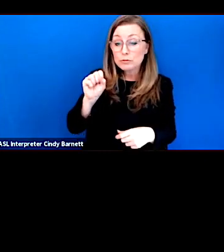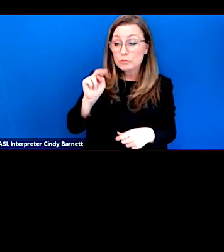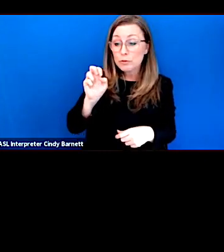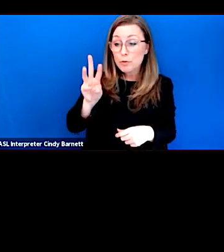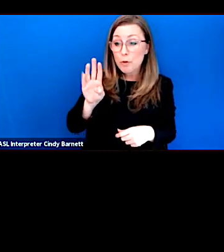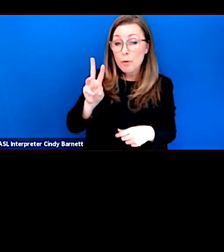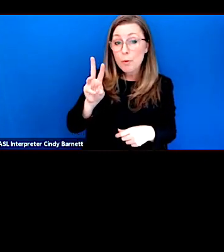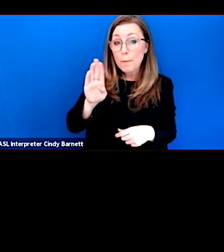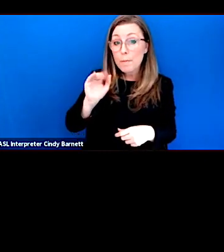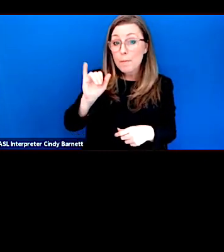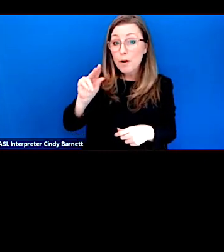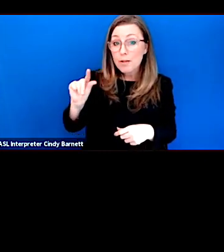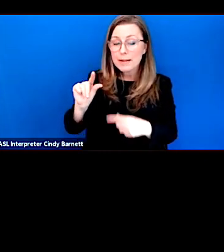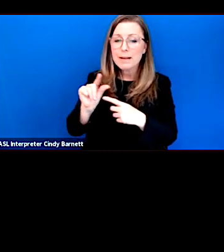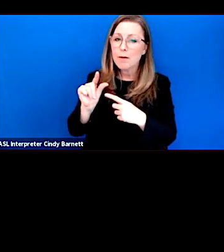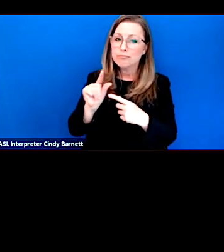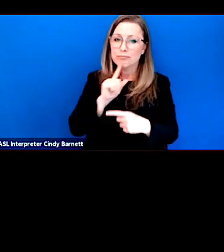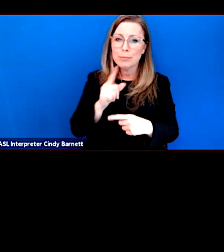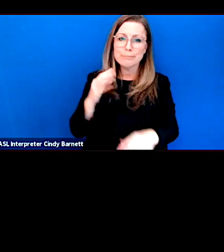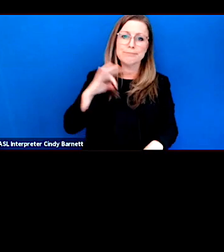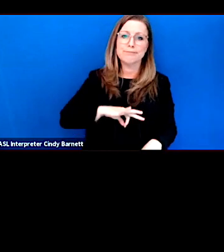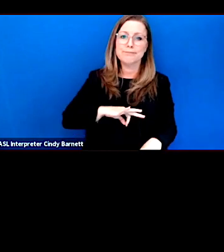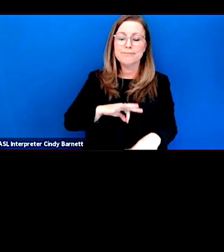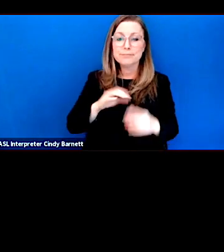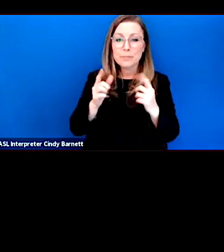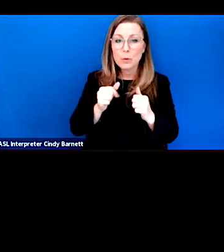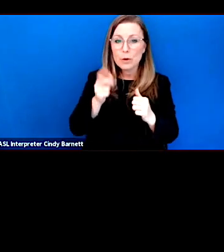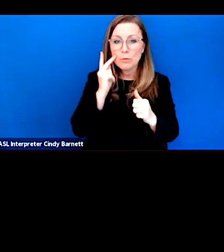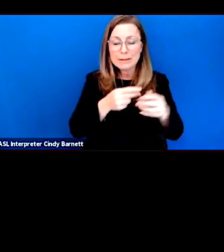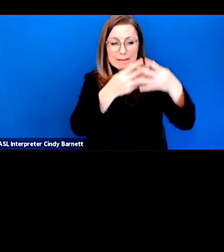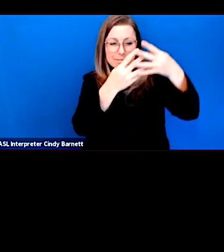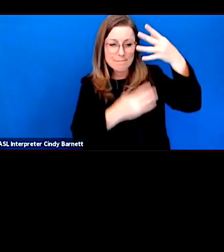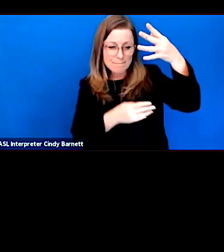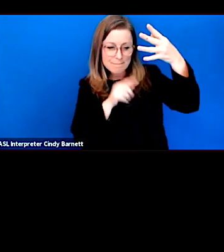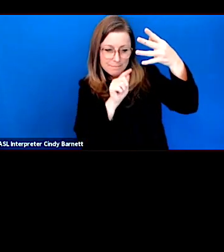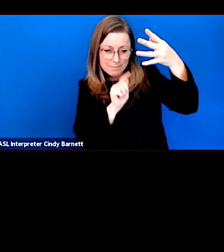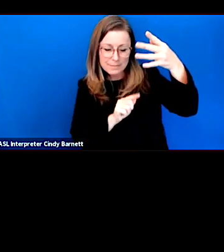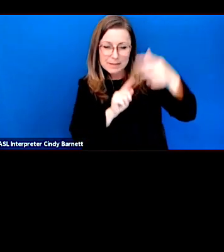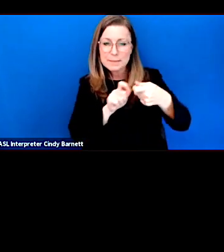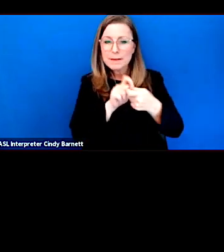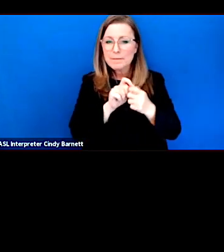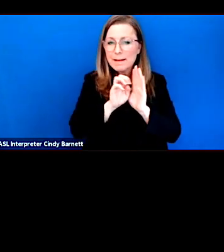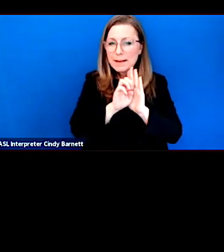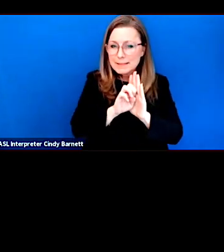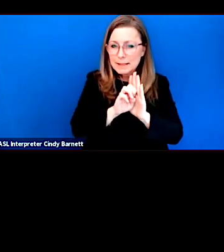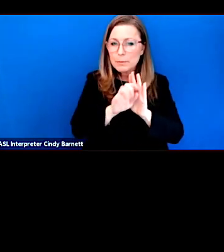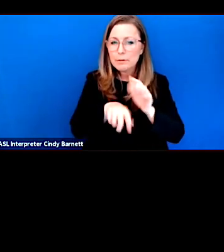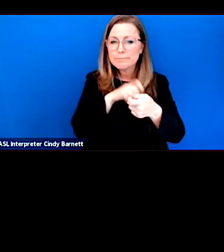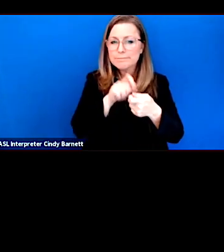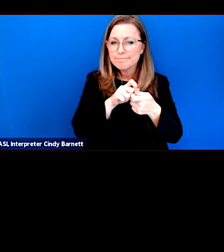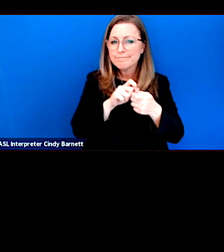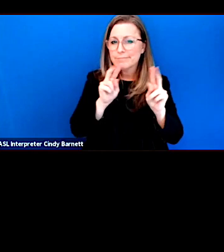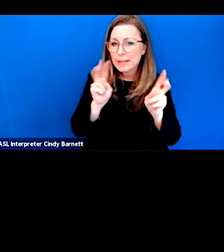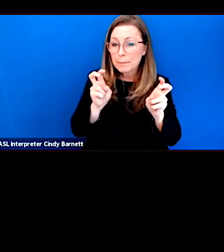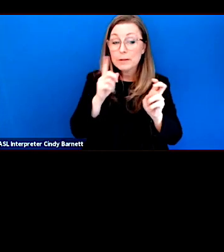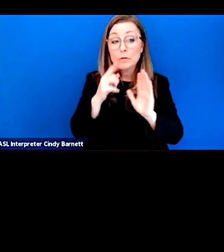that may have more contemporary examples of a particular topic. Here is a screenshot of the cited by feature